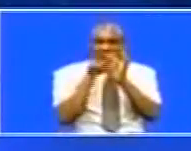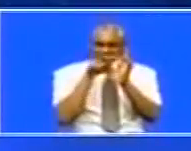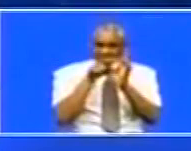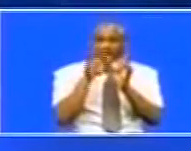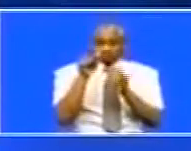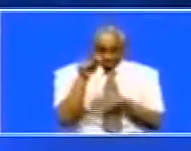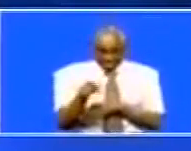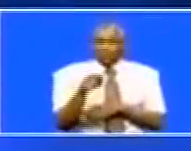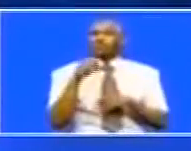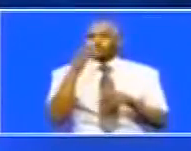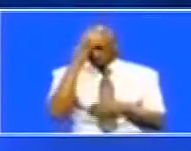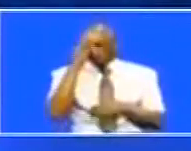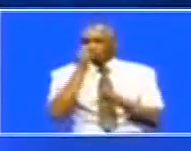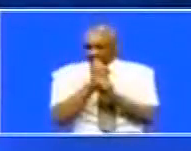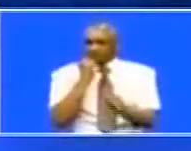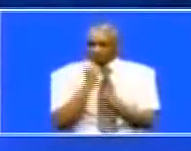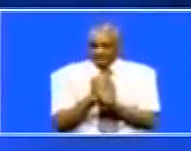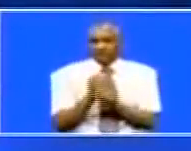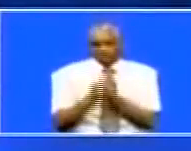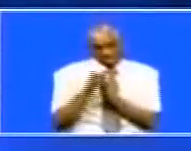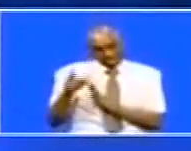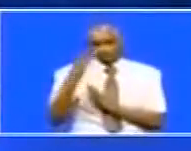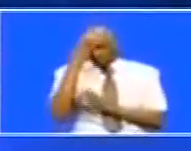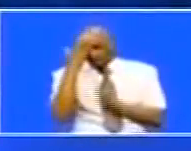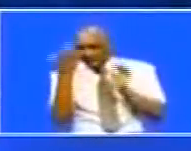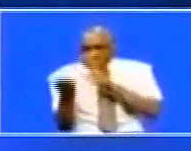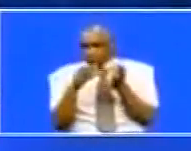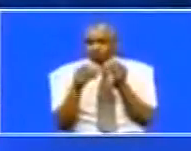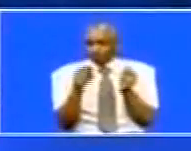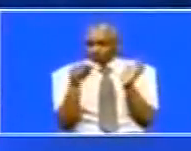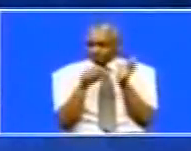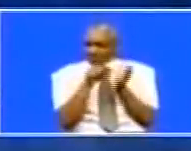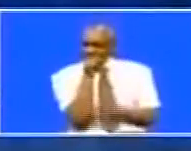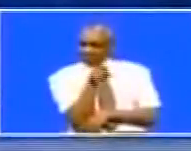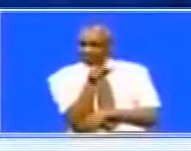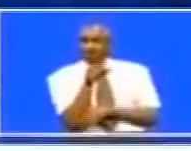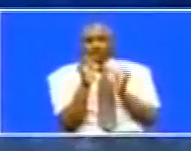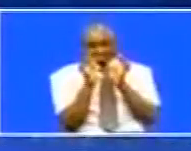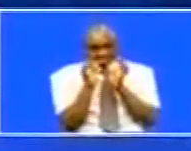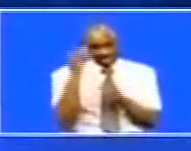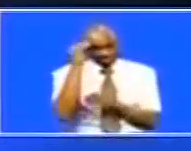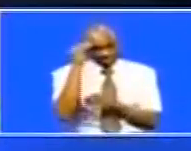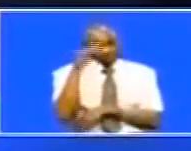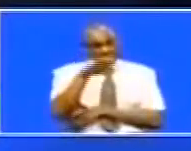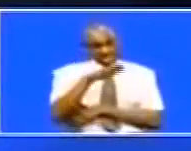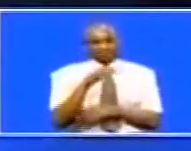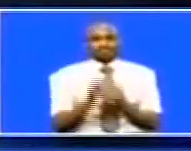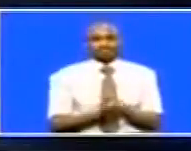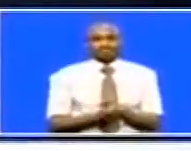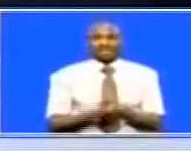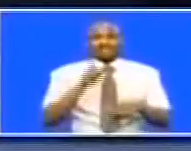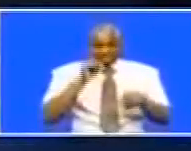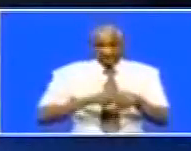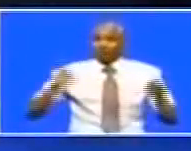so we were already working together with Ilimu to figure out how to solve for problems in the education field. When